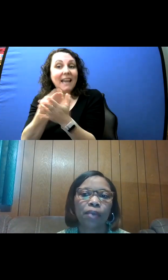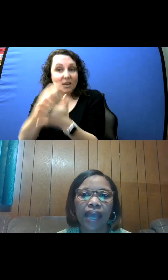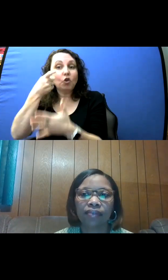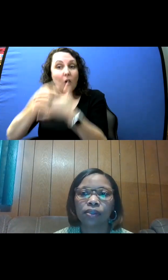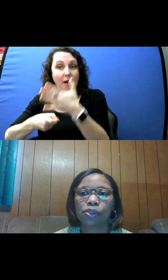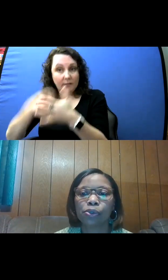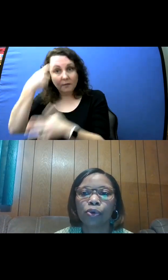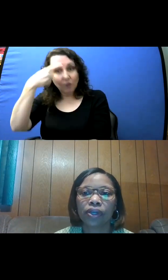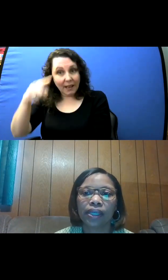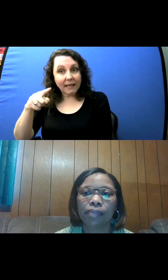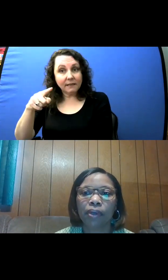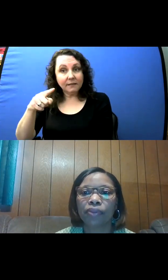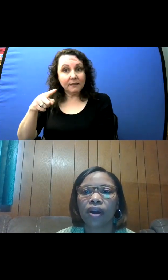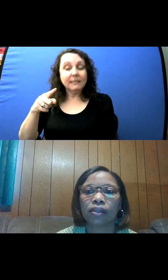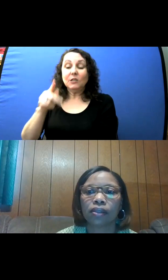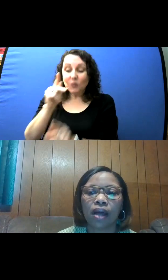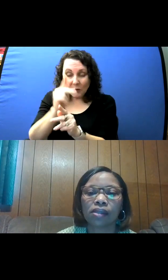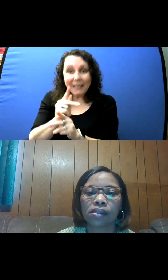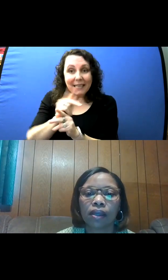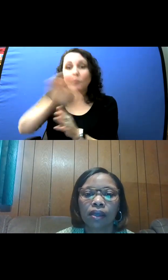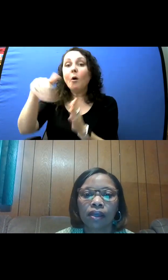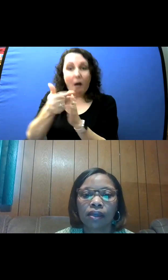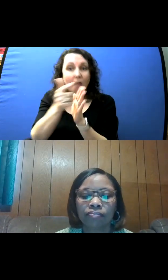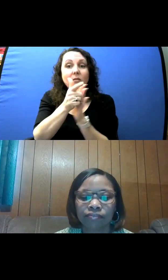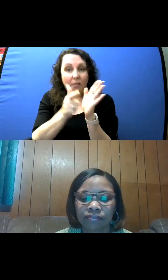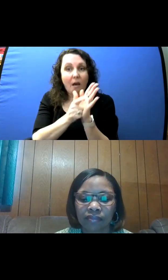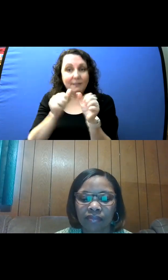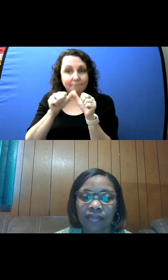that they would have to ensure in order to keep up with all of the laws.